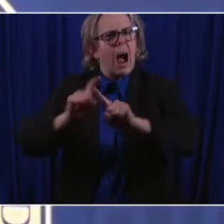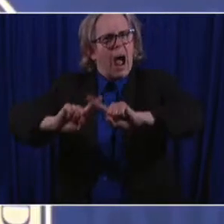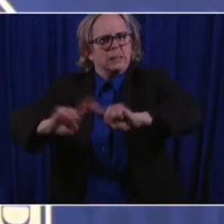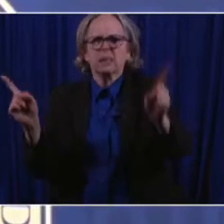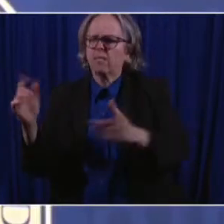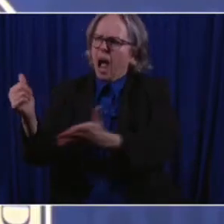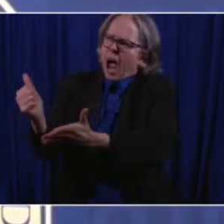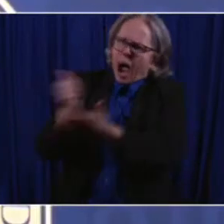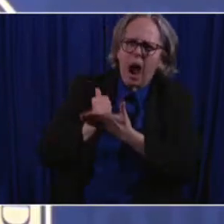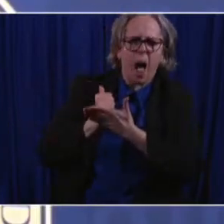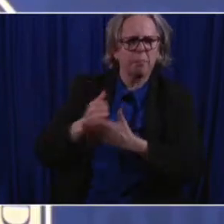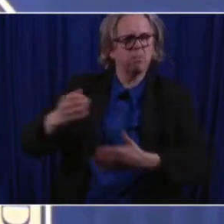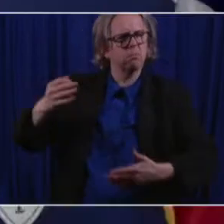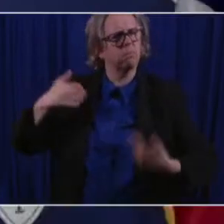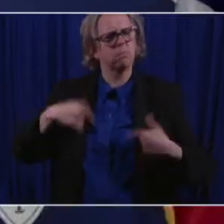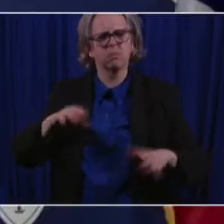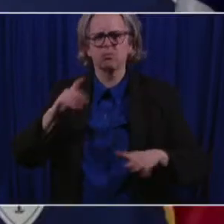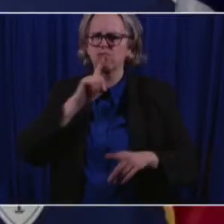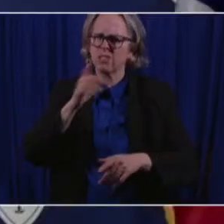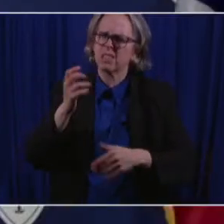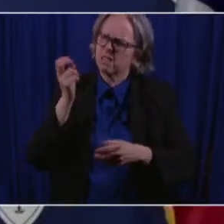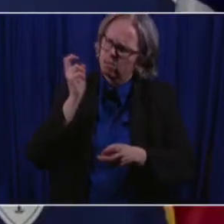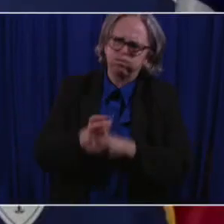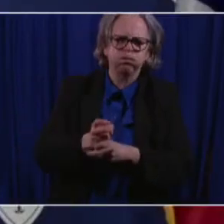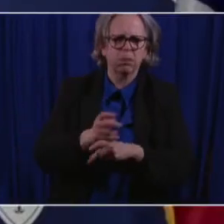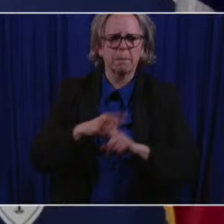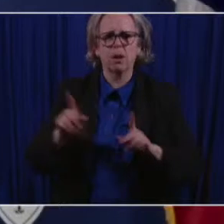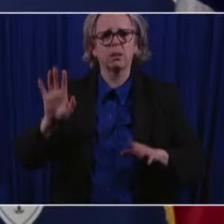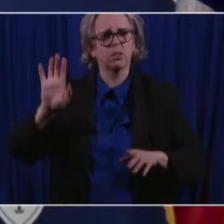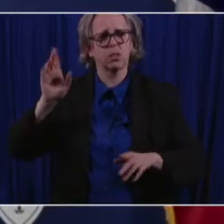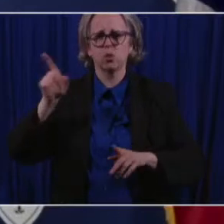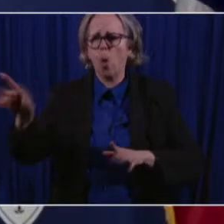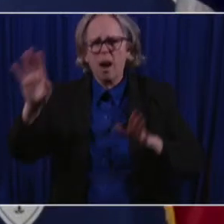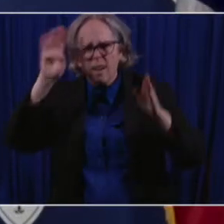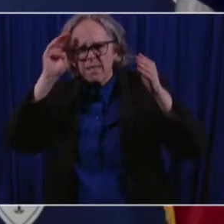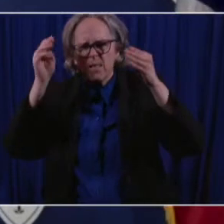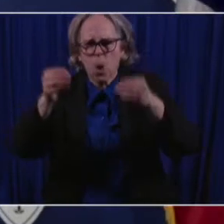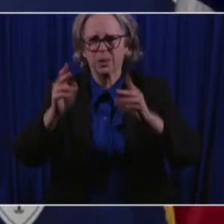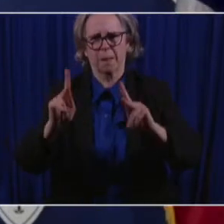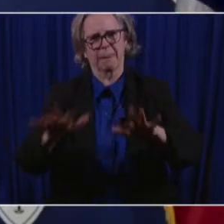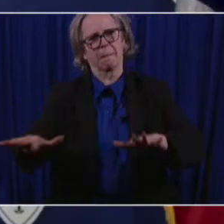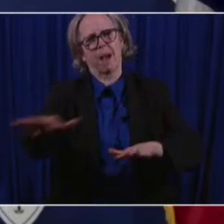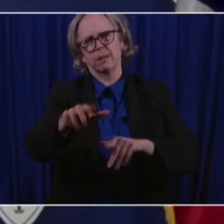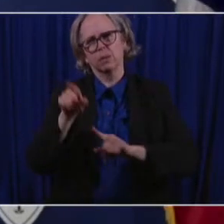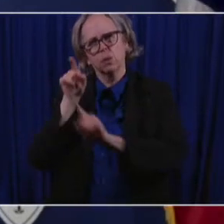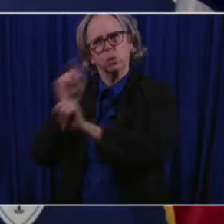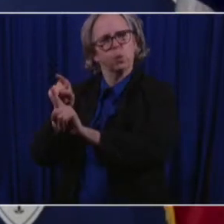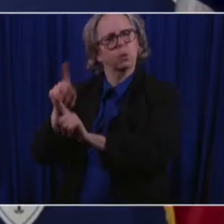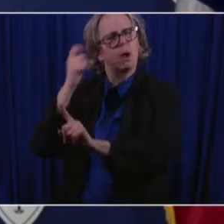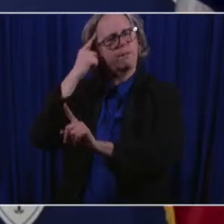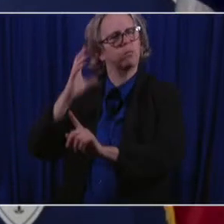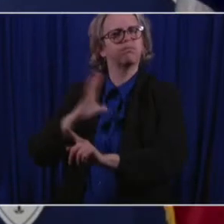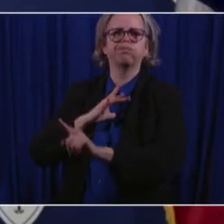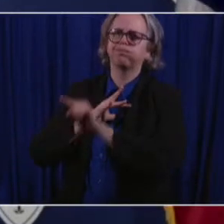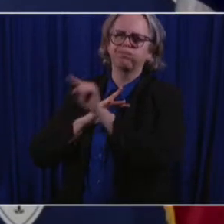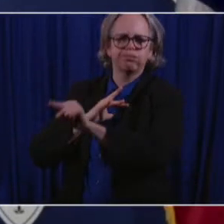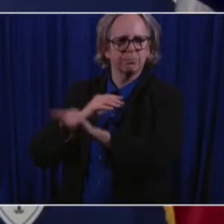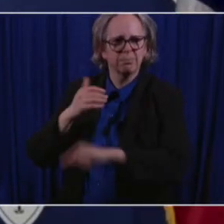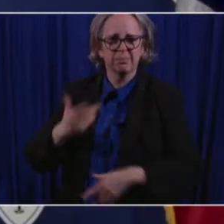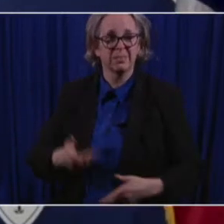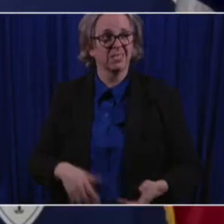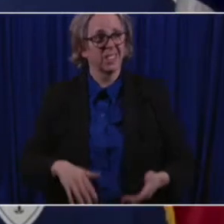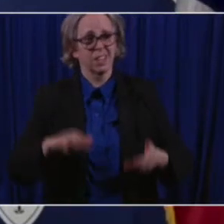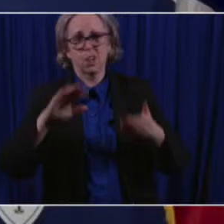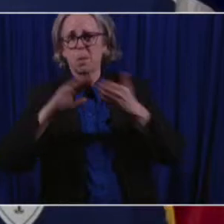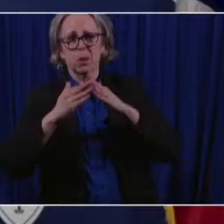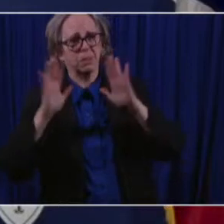and what they've been able to do. So. Doctor, the community has done great. I mean, people have come together. This has been phenomenally